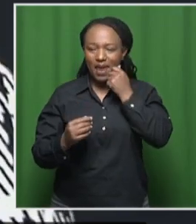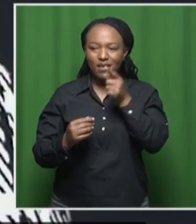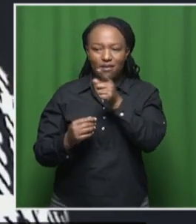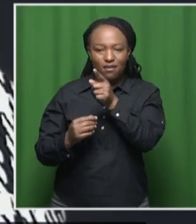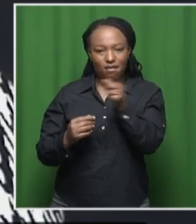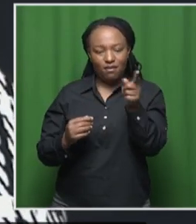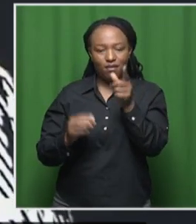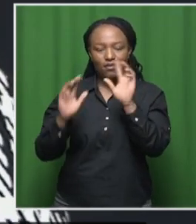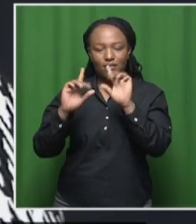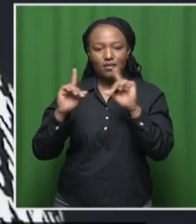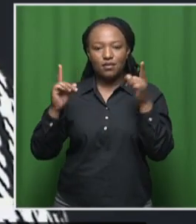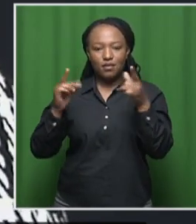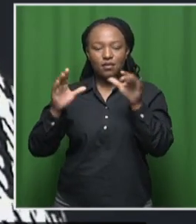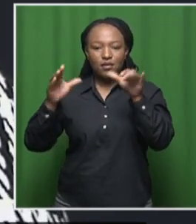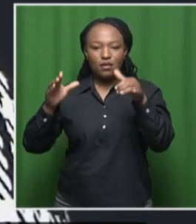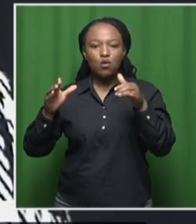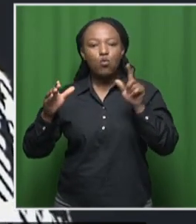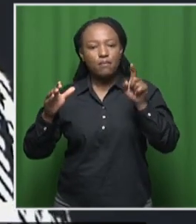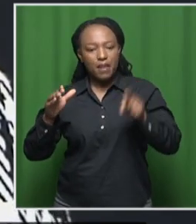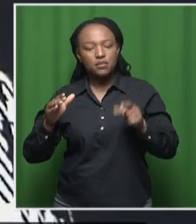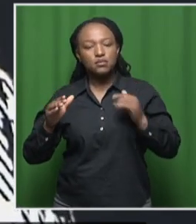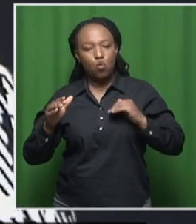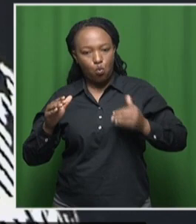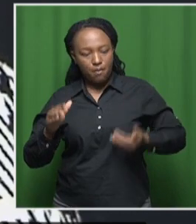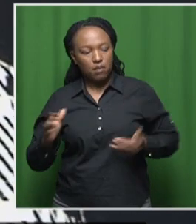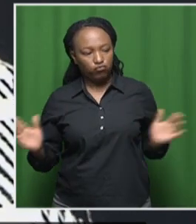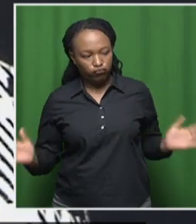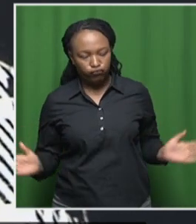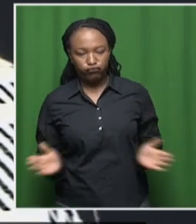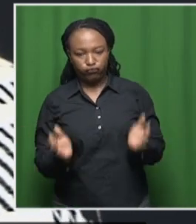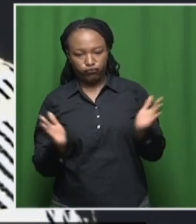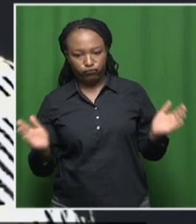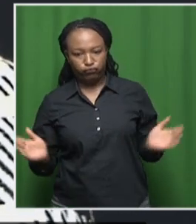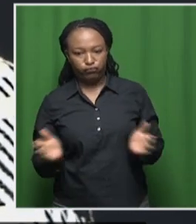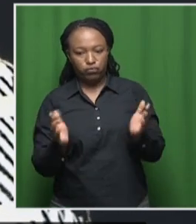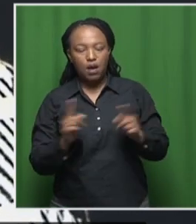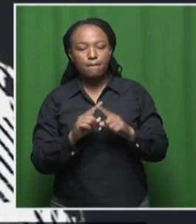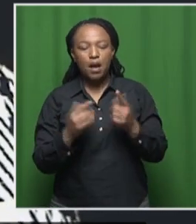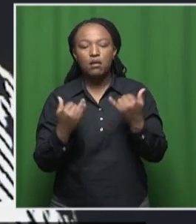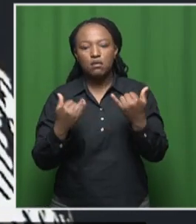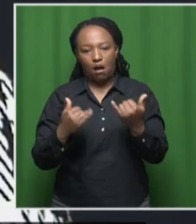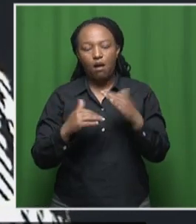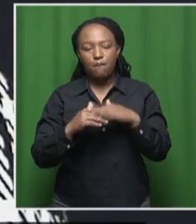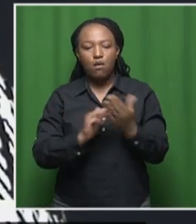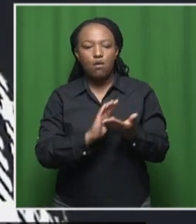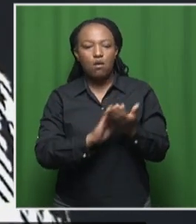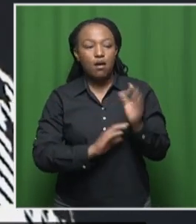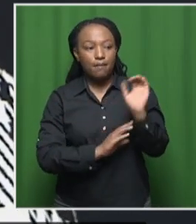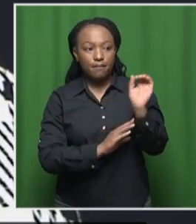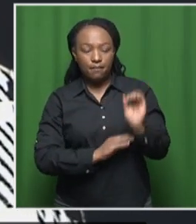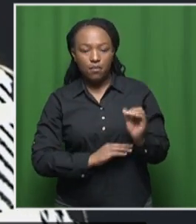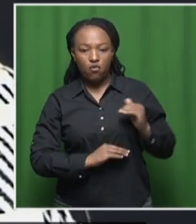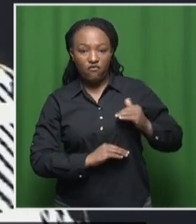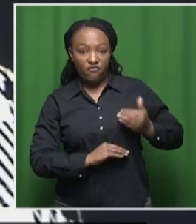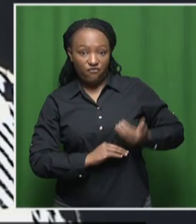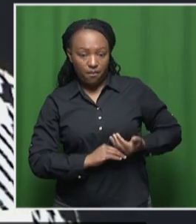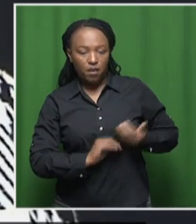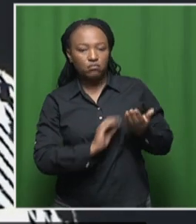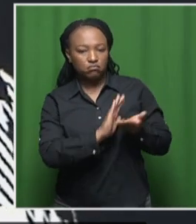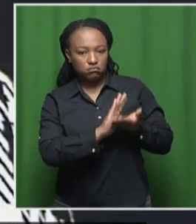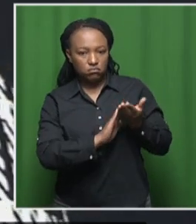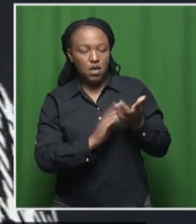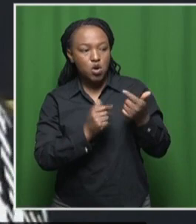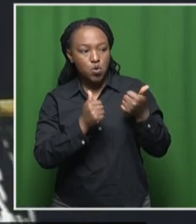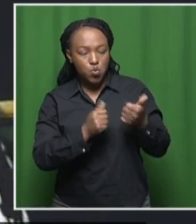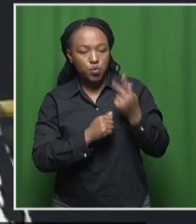department. So we need to encourage females, but it has increased. That percentage of women have increased, and it's so